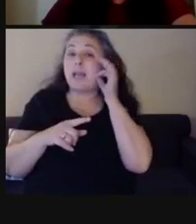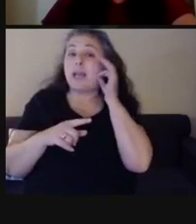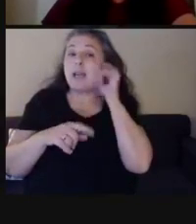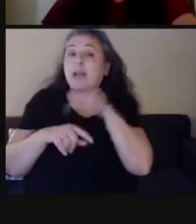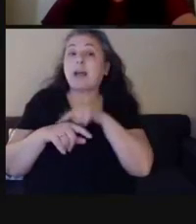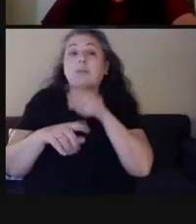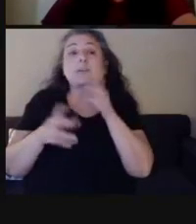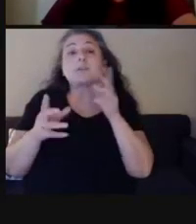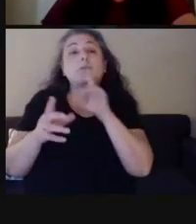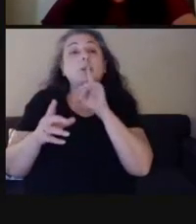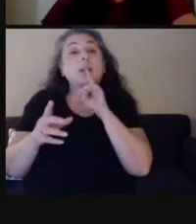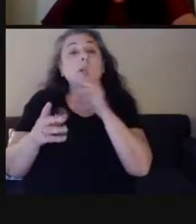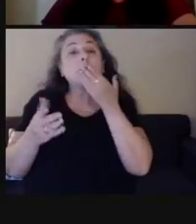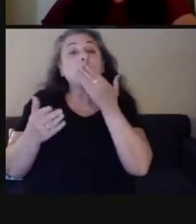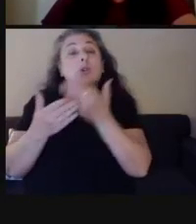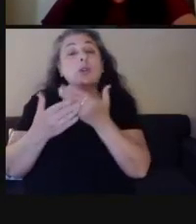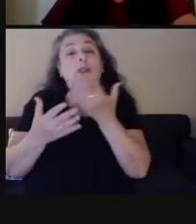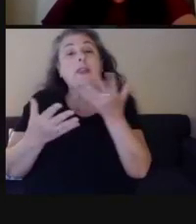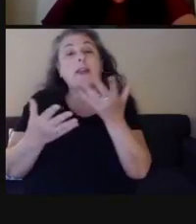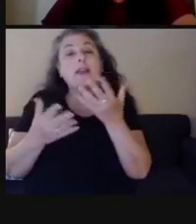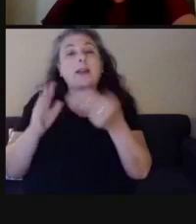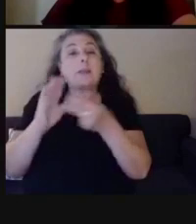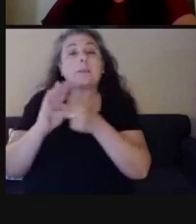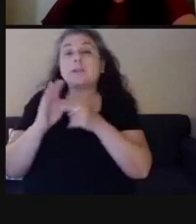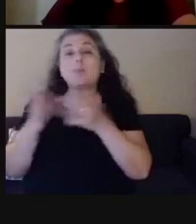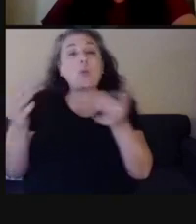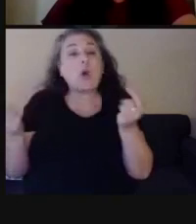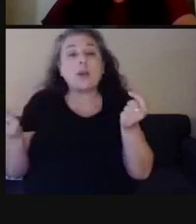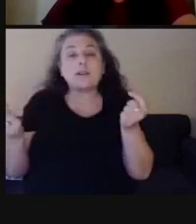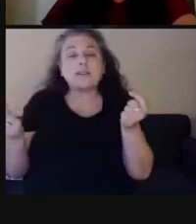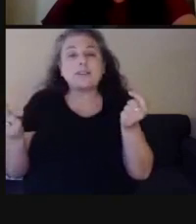thing. Indian time means